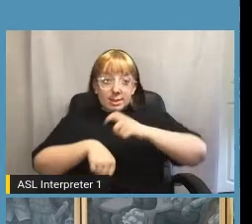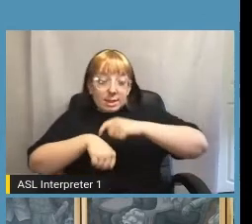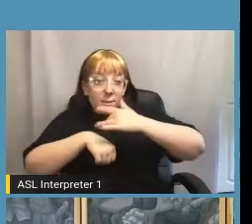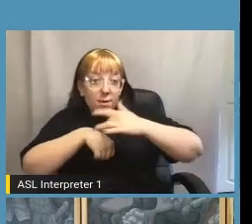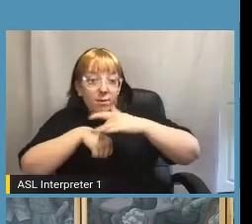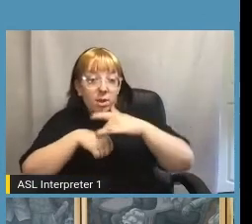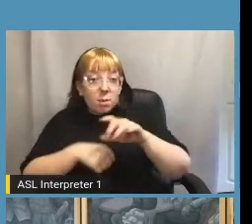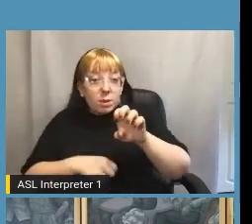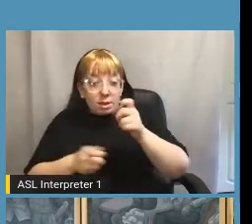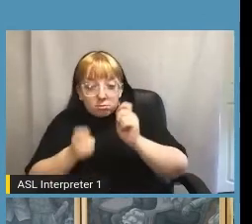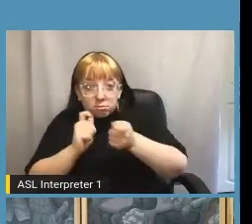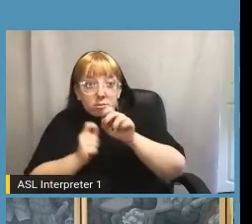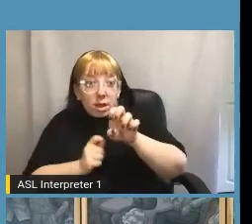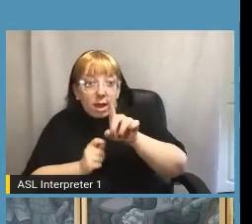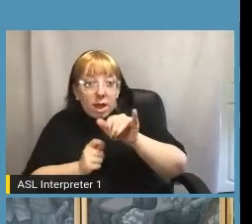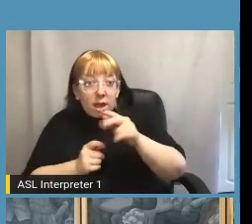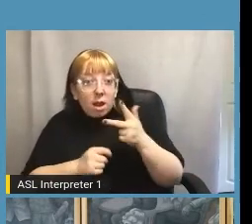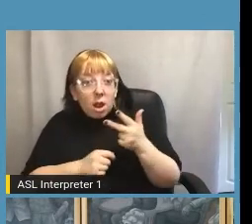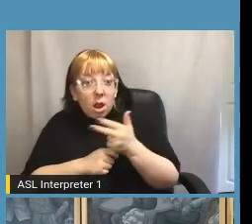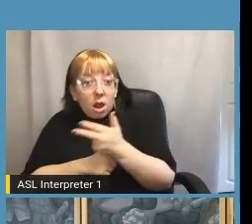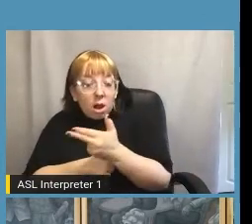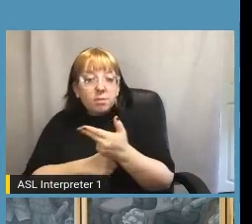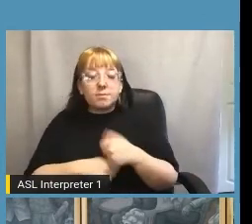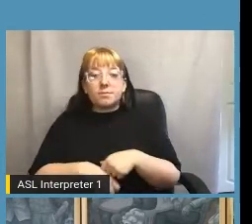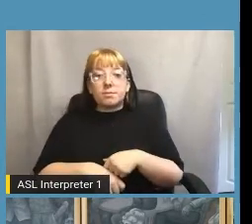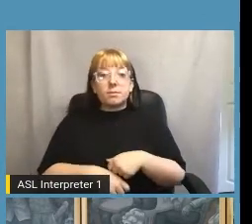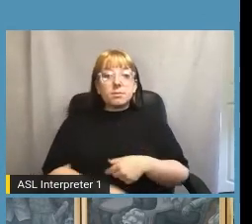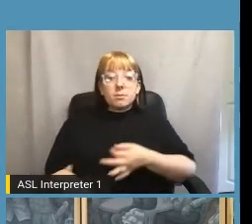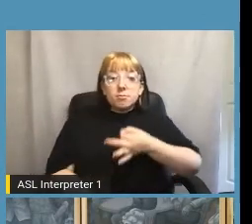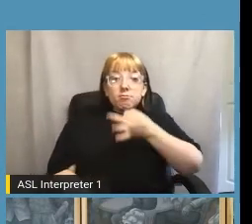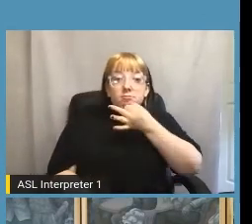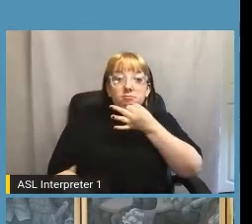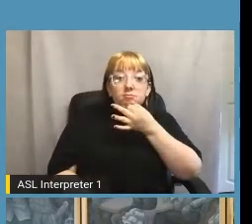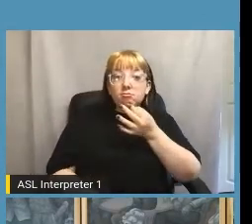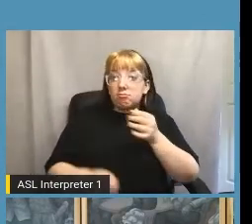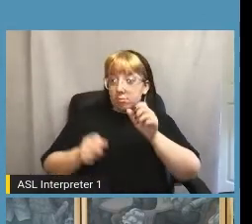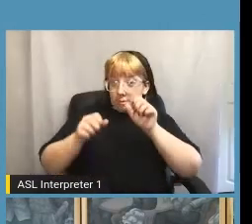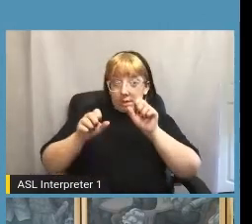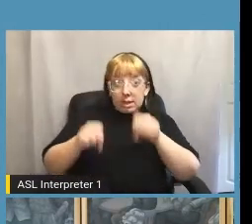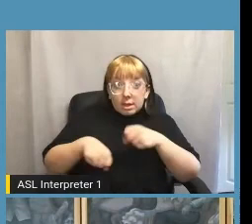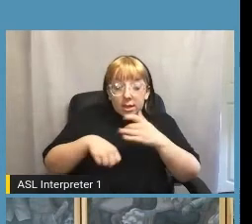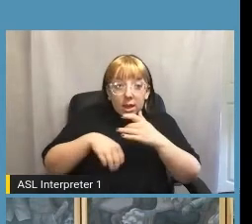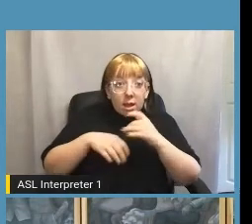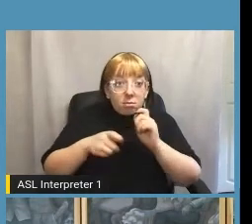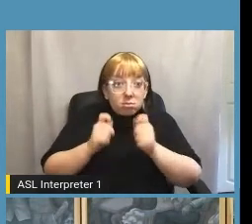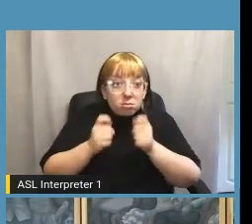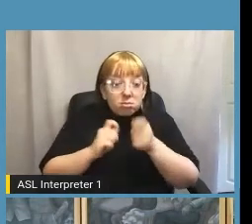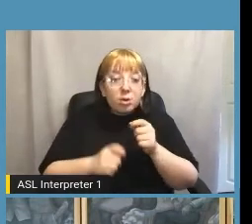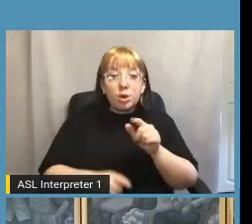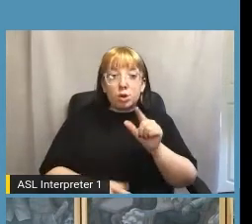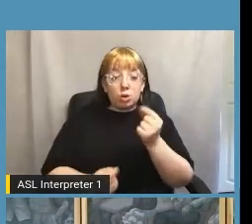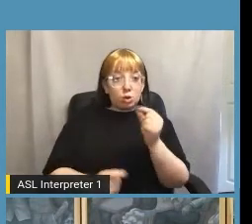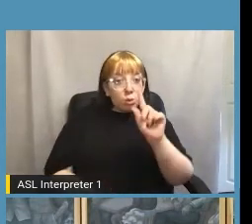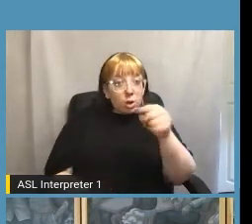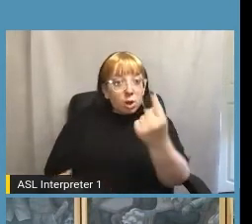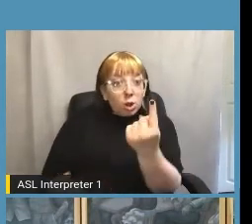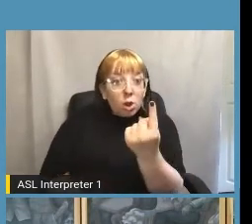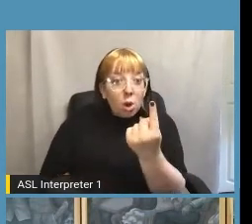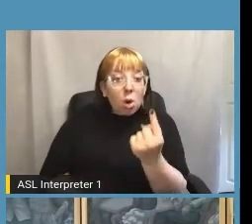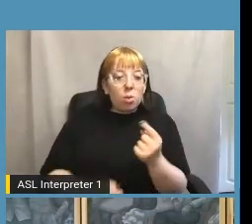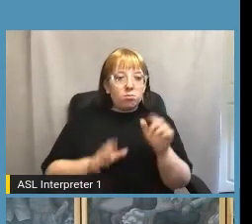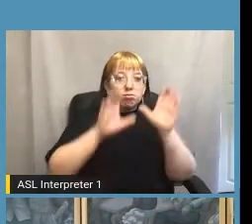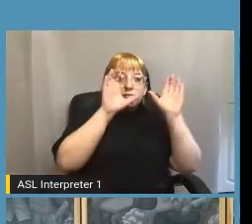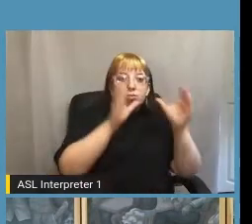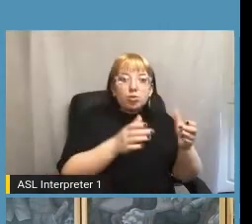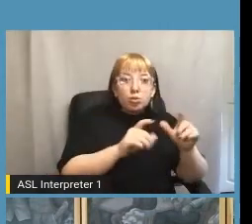podcast? And for that matter, expertise do you have available to edit the podcast? Are you doing this by yourself, or do you have other staff members to draw